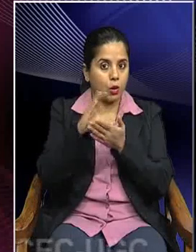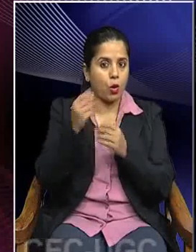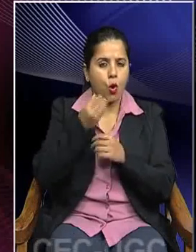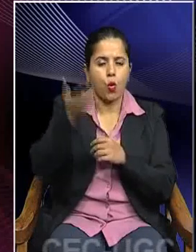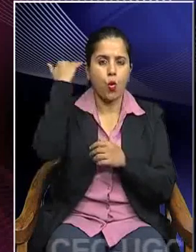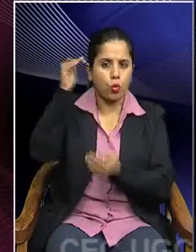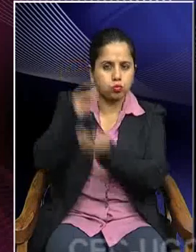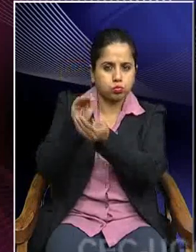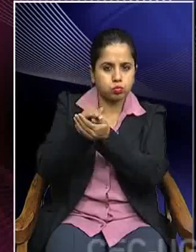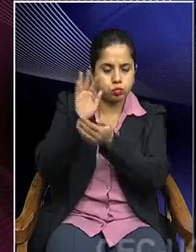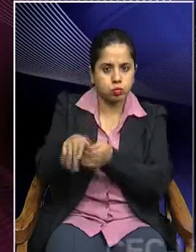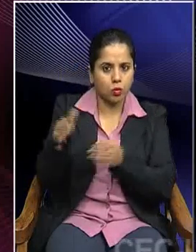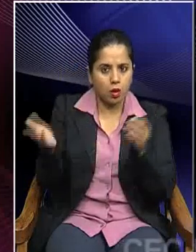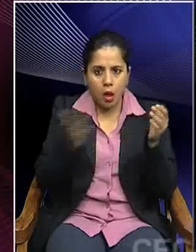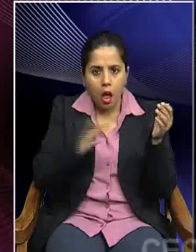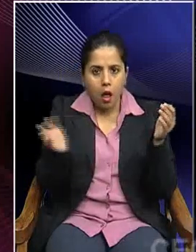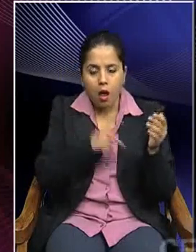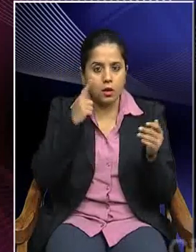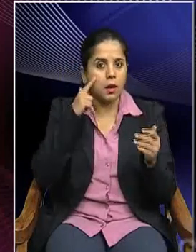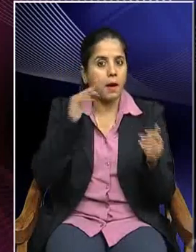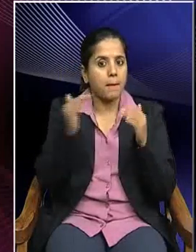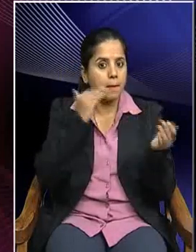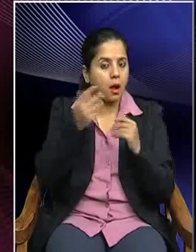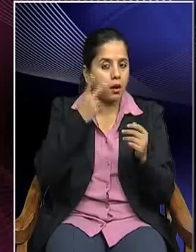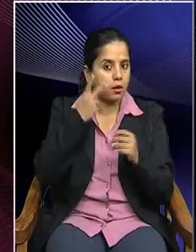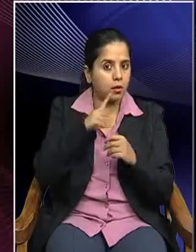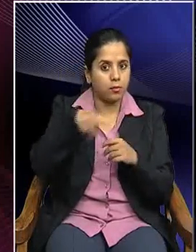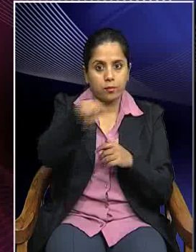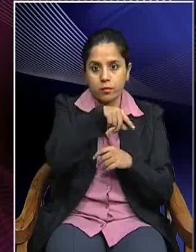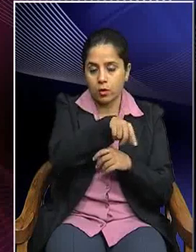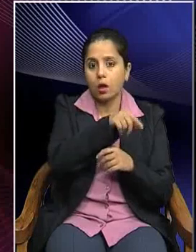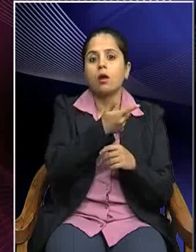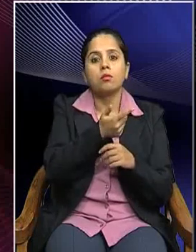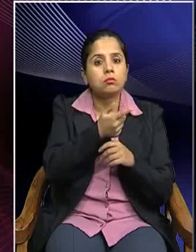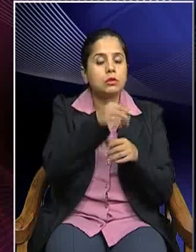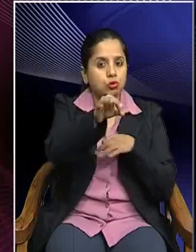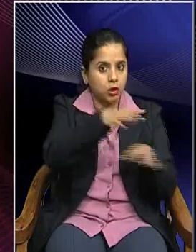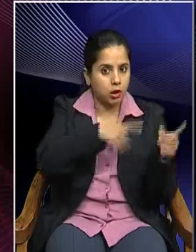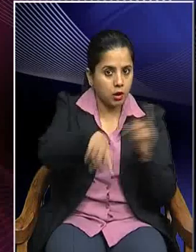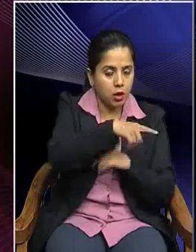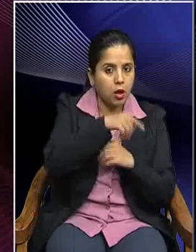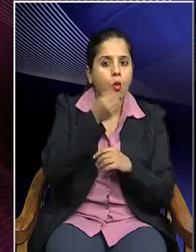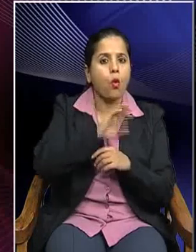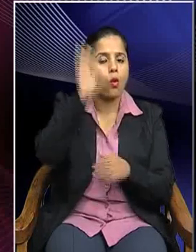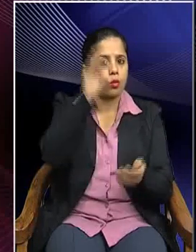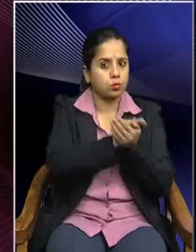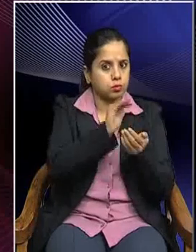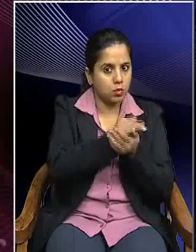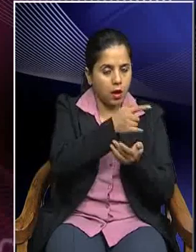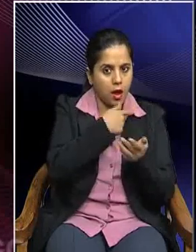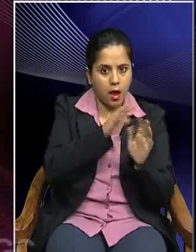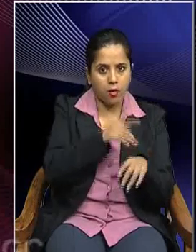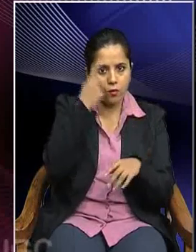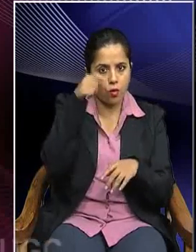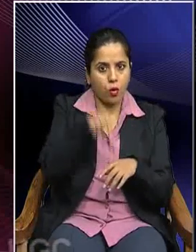of post-Mauryan period, compare it with the city archaeological details that we have for